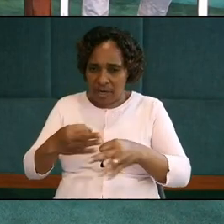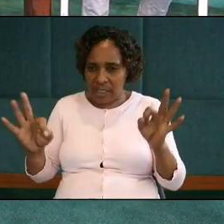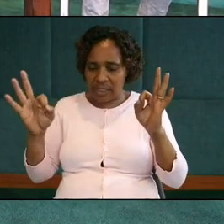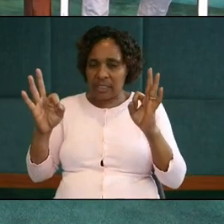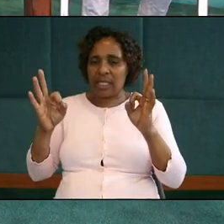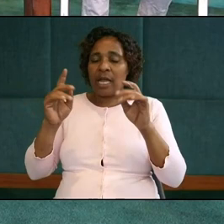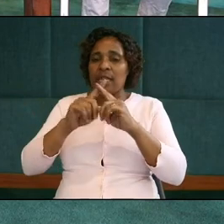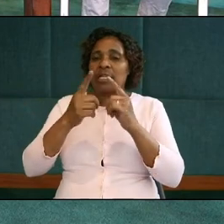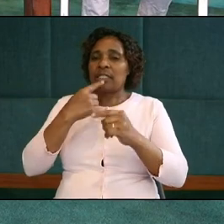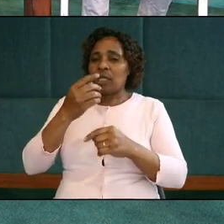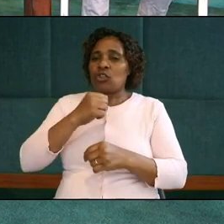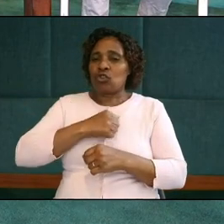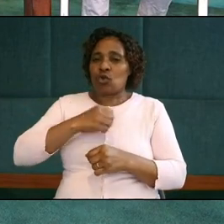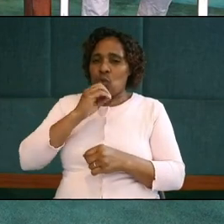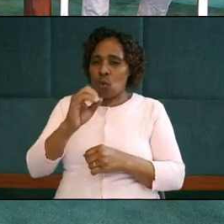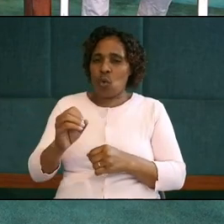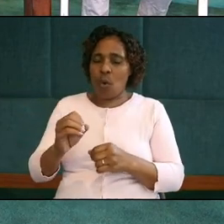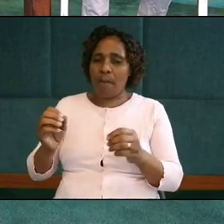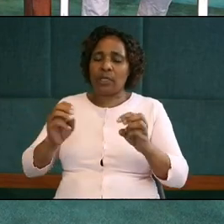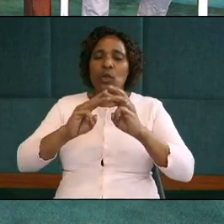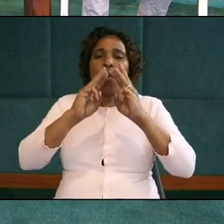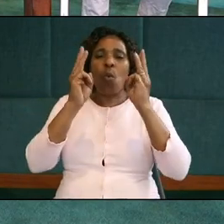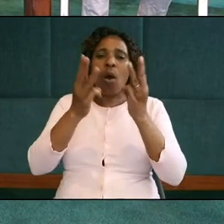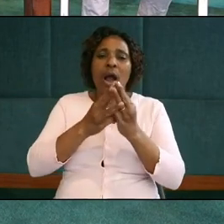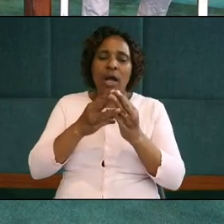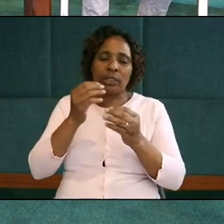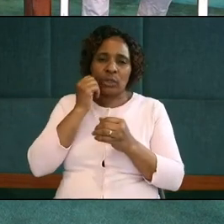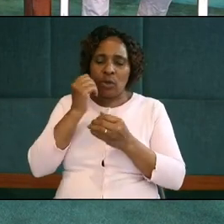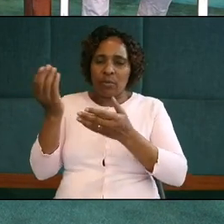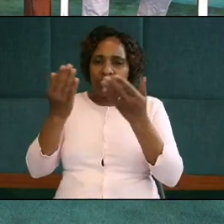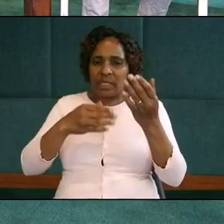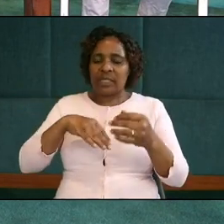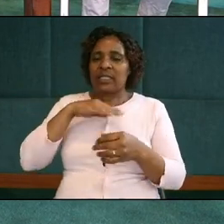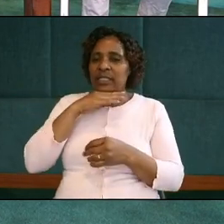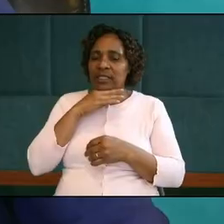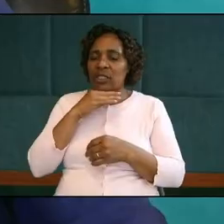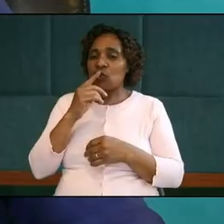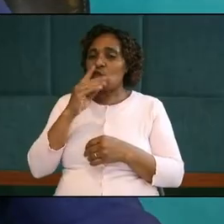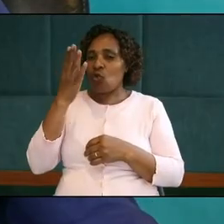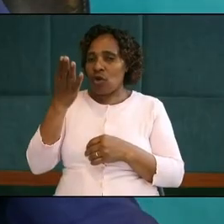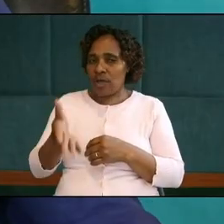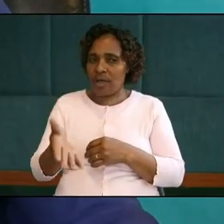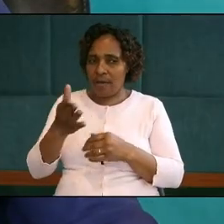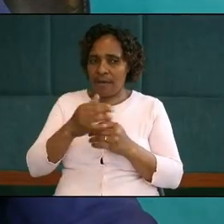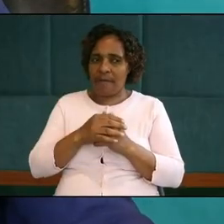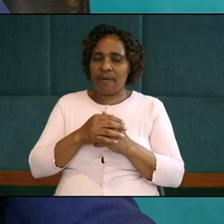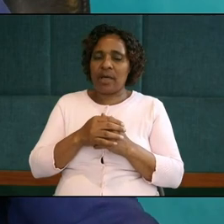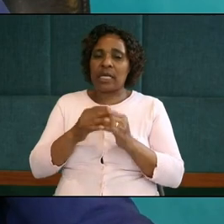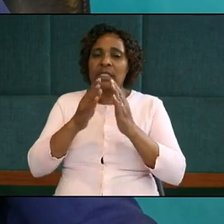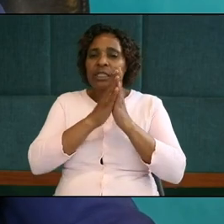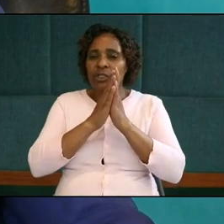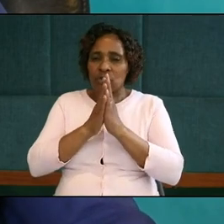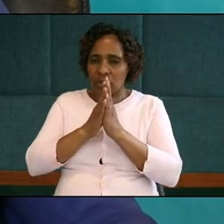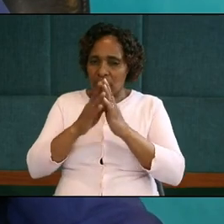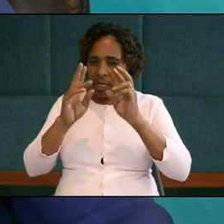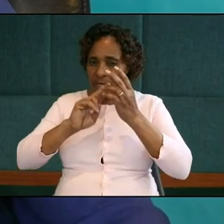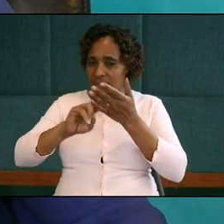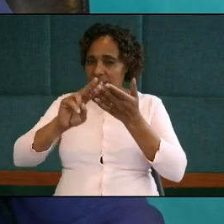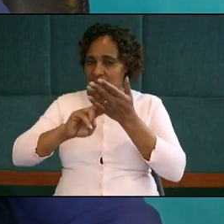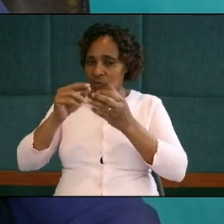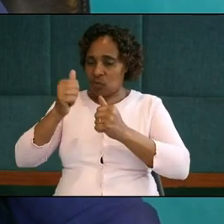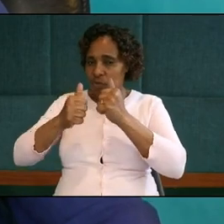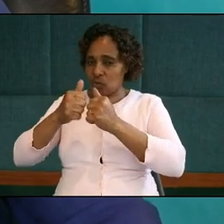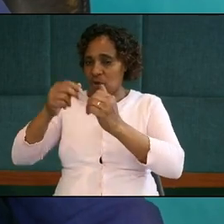regret. But worldly sorrow brings death, right? Mm-hmm. And so here, in the story and the key text that we've just